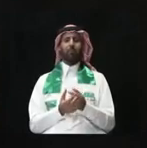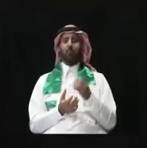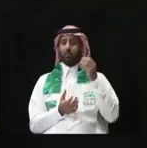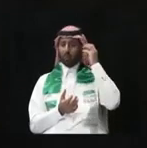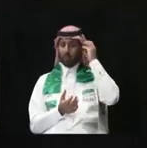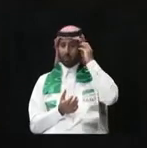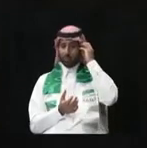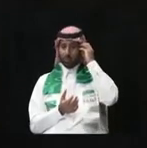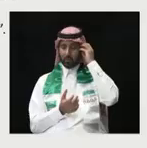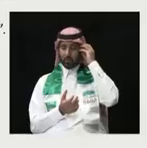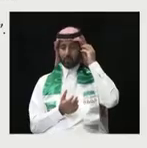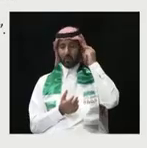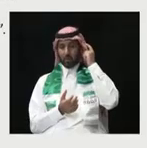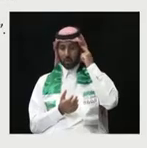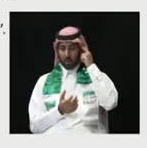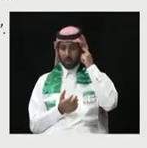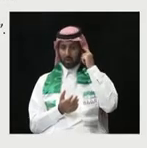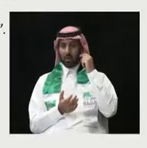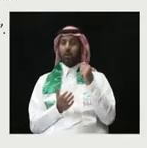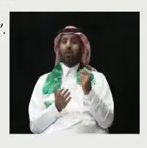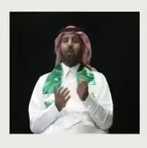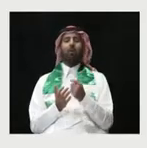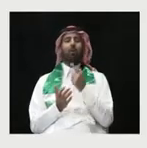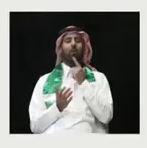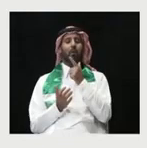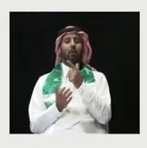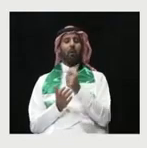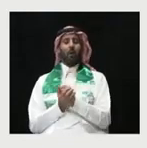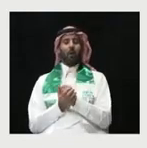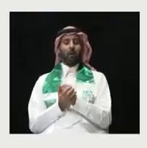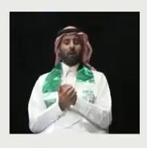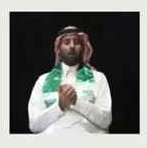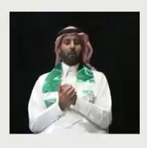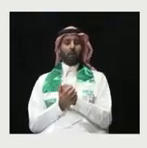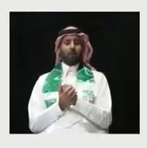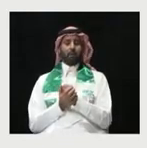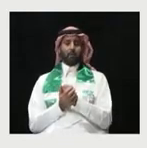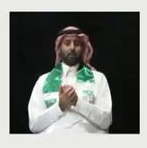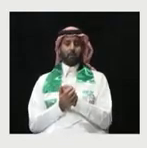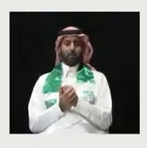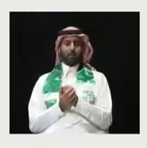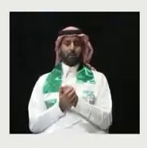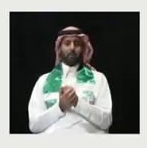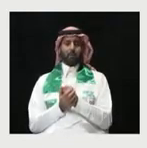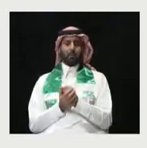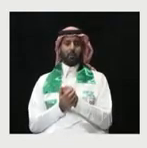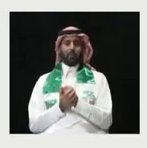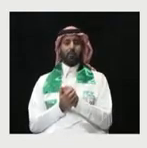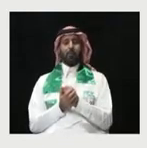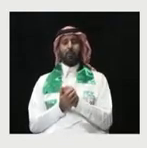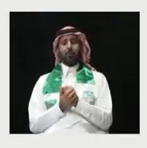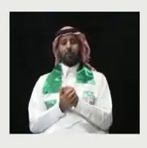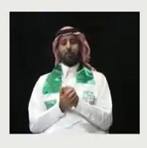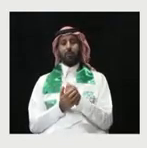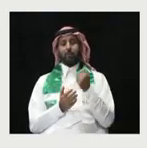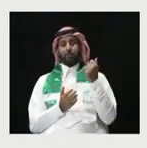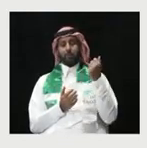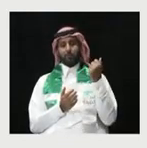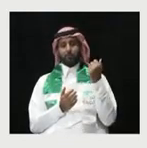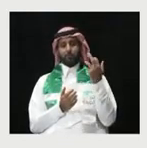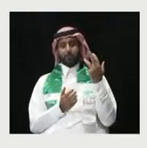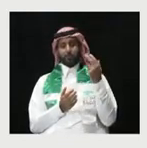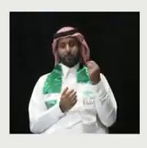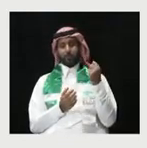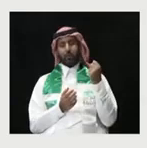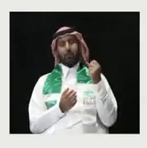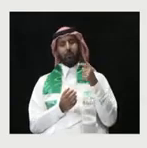listen and you will tell. So let's listen in here. It all started in 1969 when